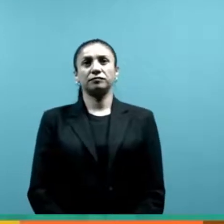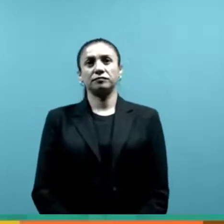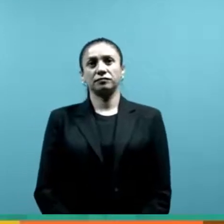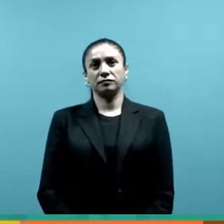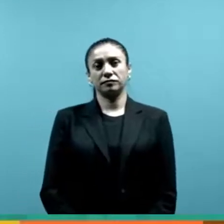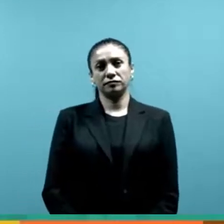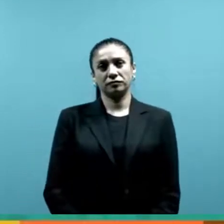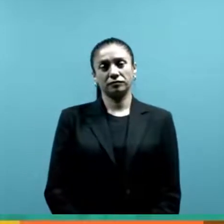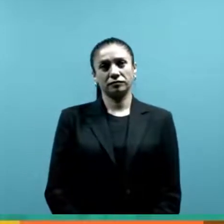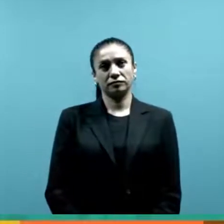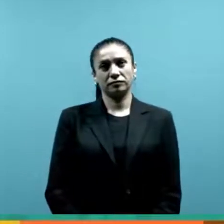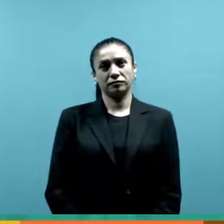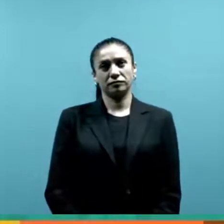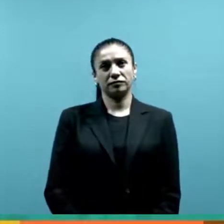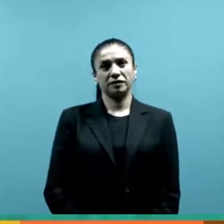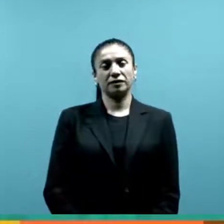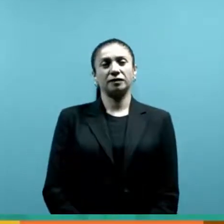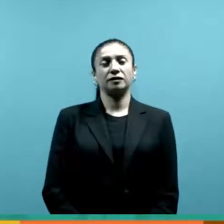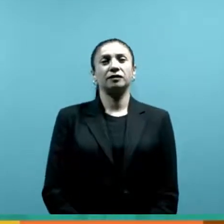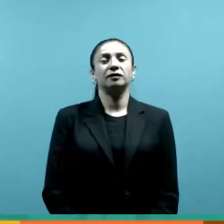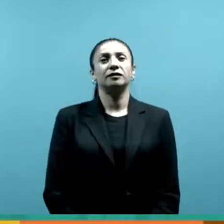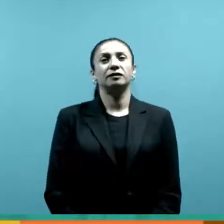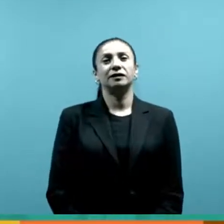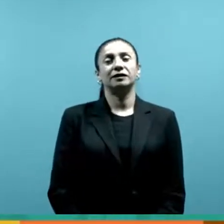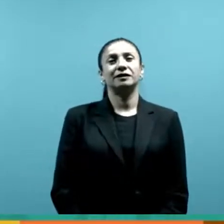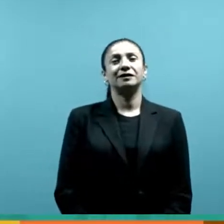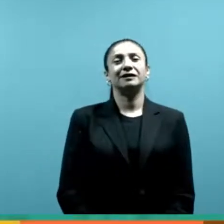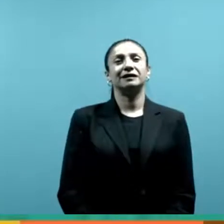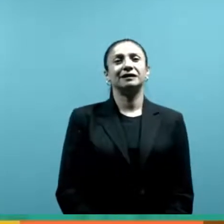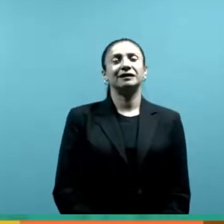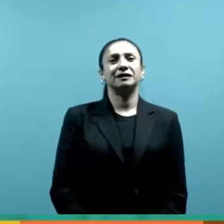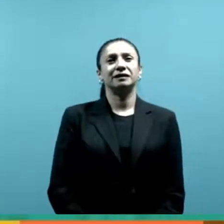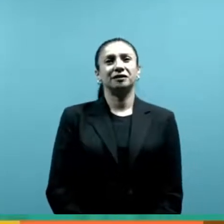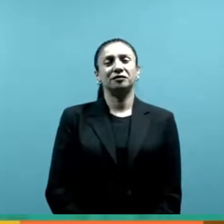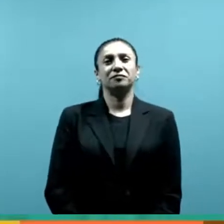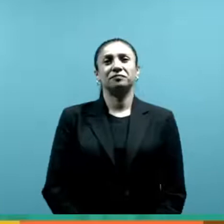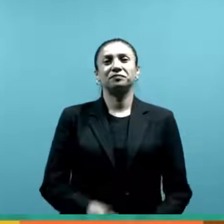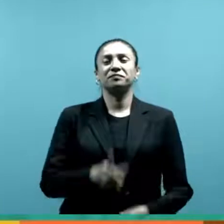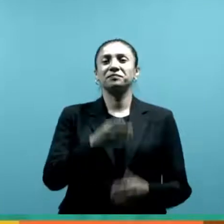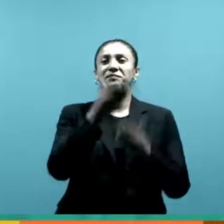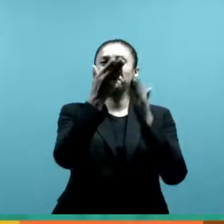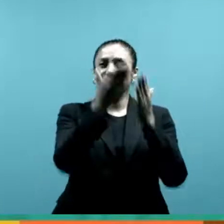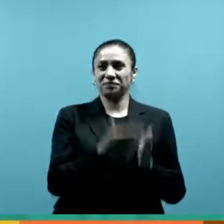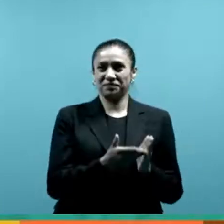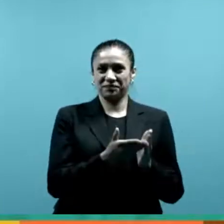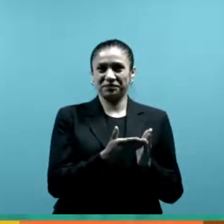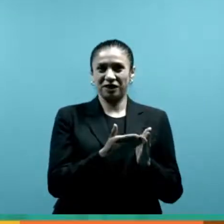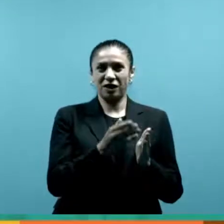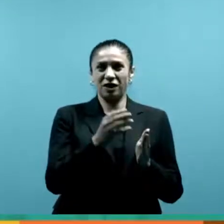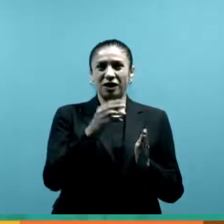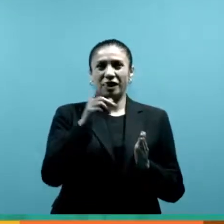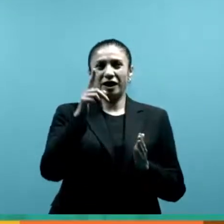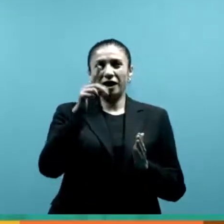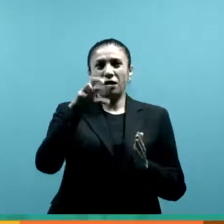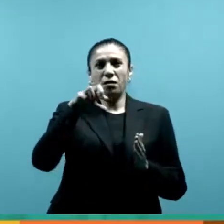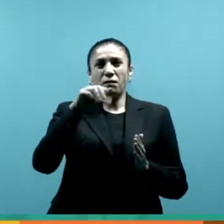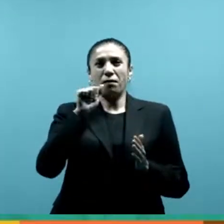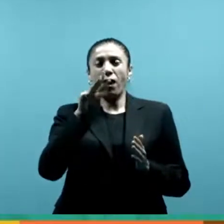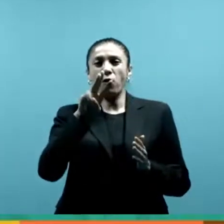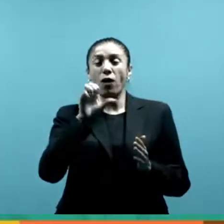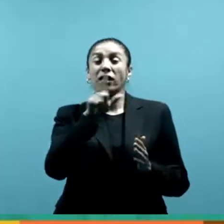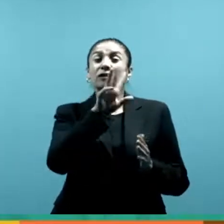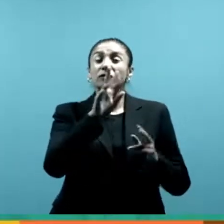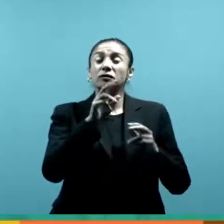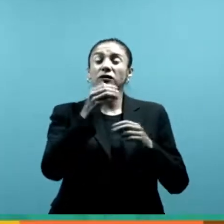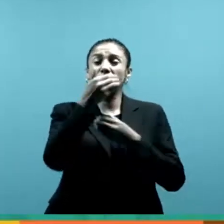atrocities. Nos dice el doctor Pavel que las víctimas colombianas